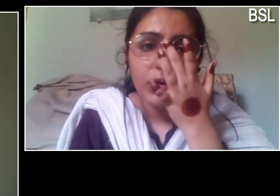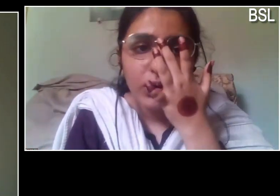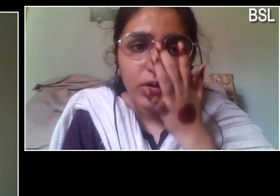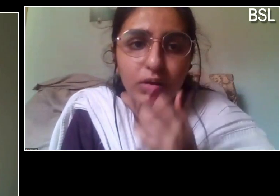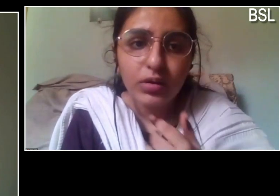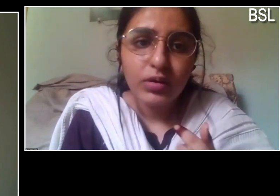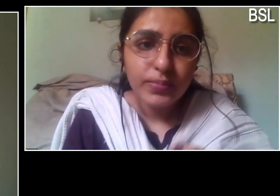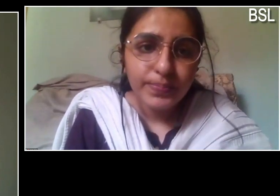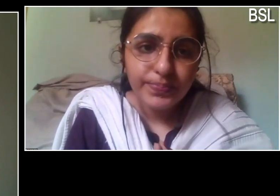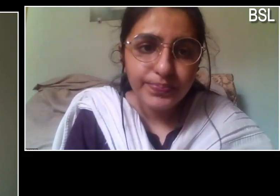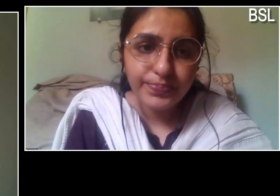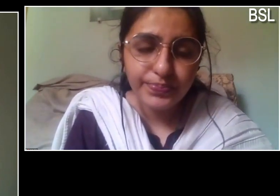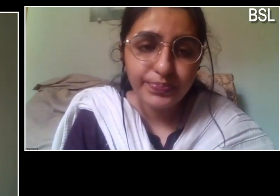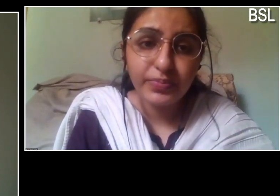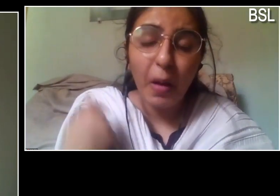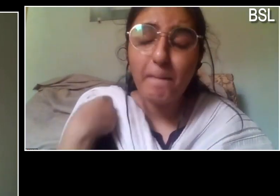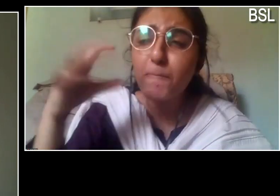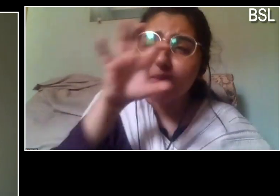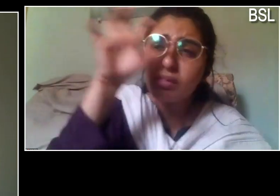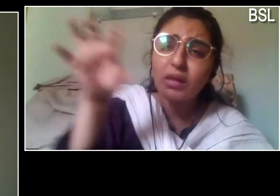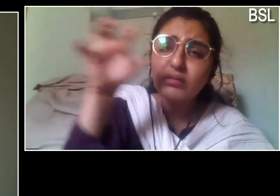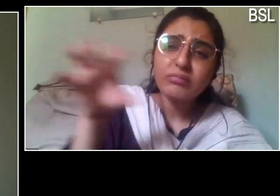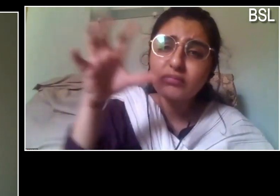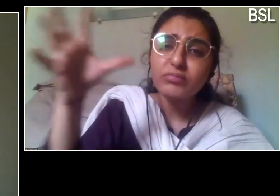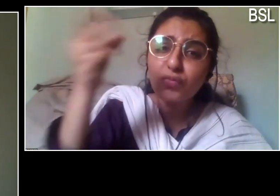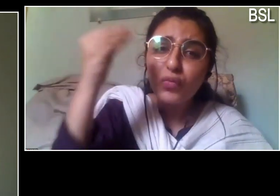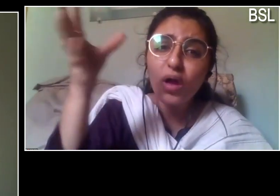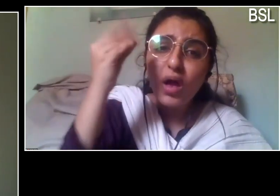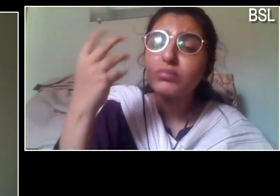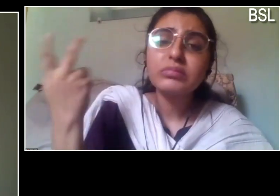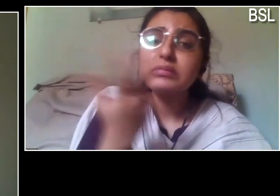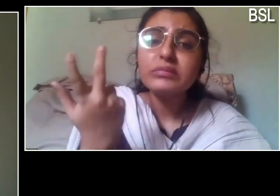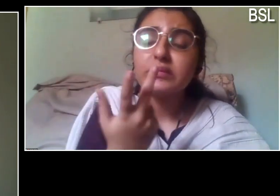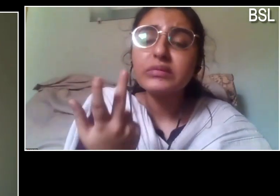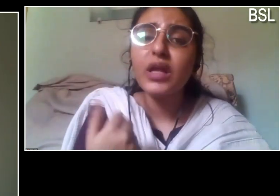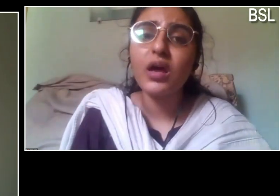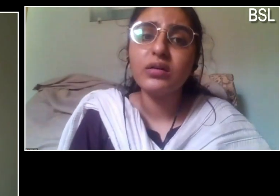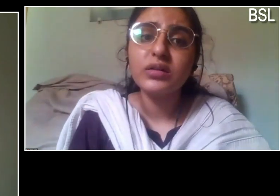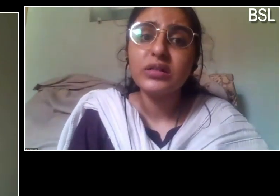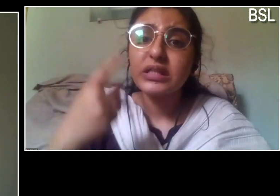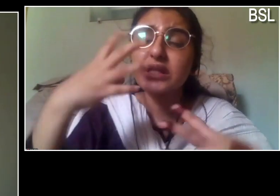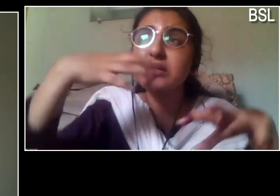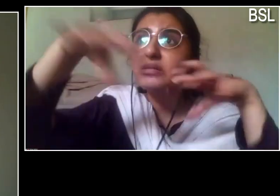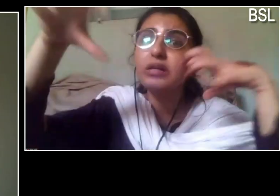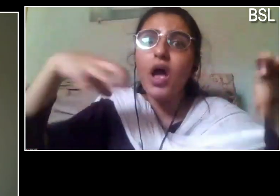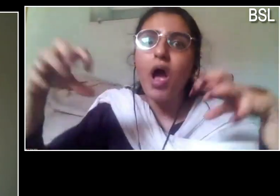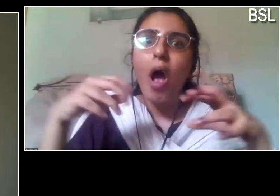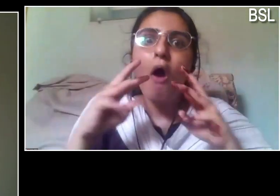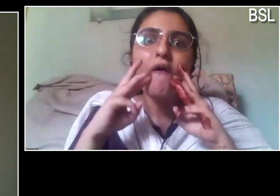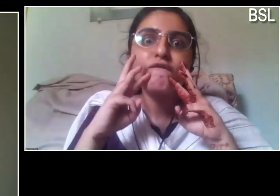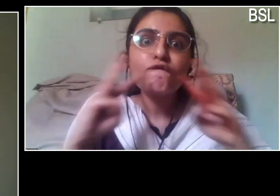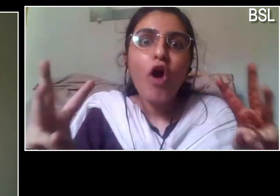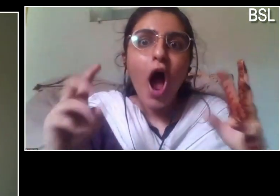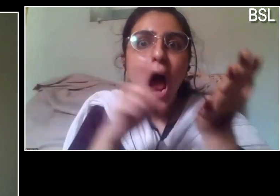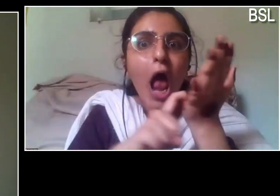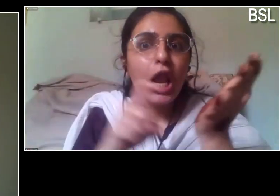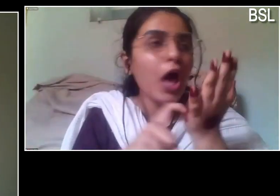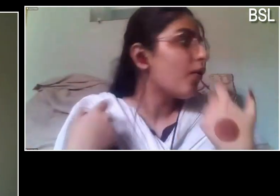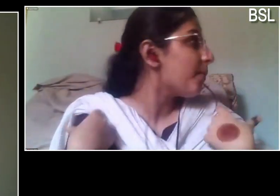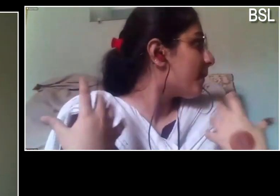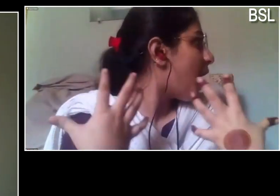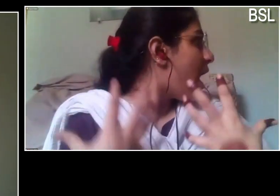what I have observed, which is that we have absolutely remarkable and amazing laws that